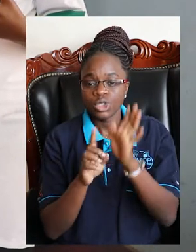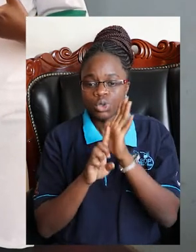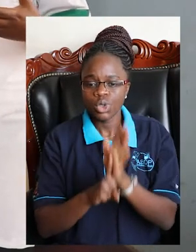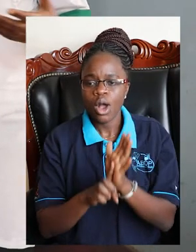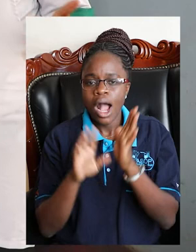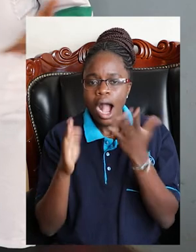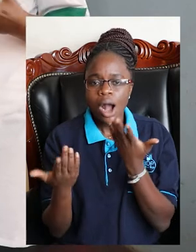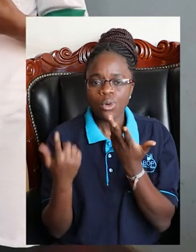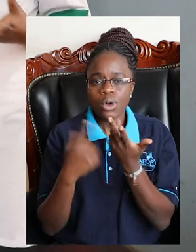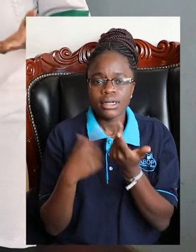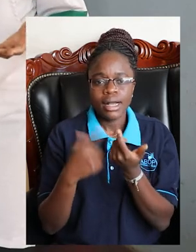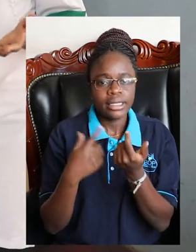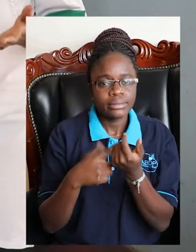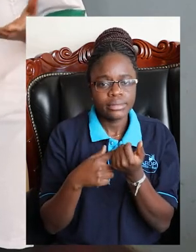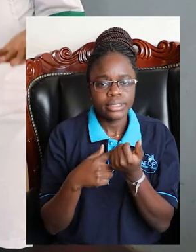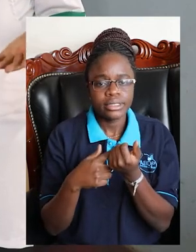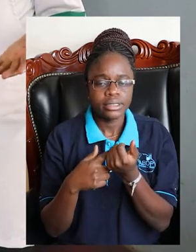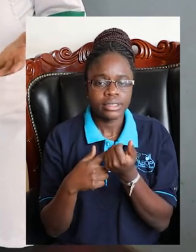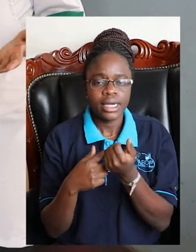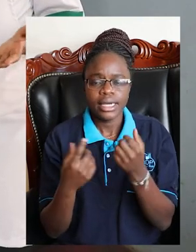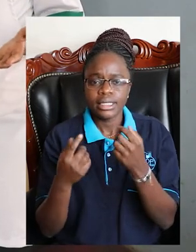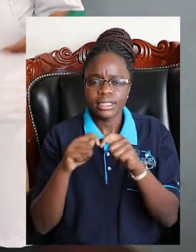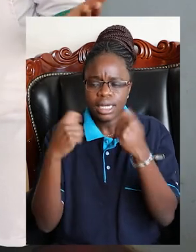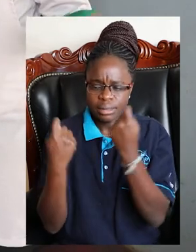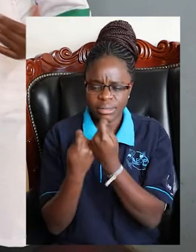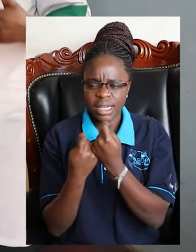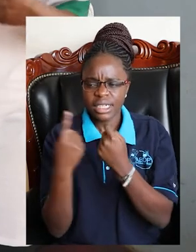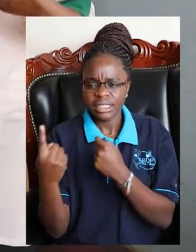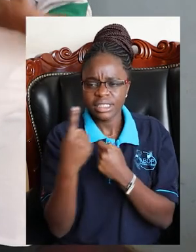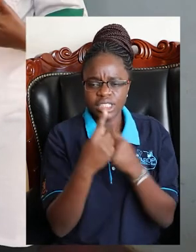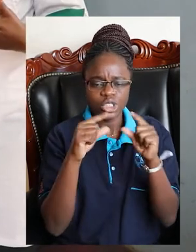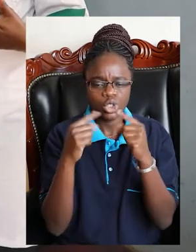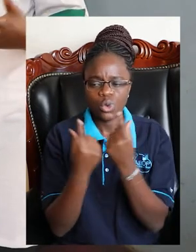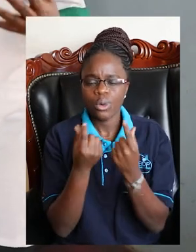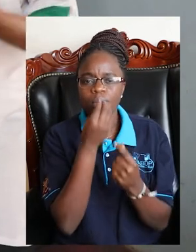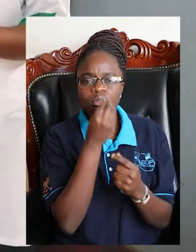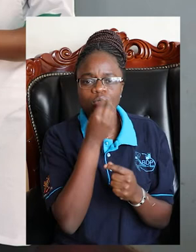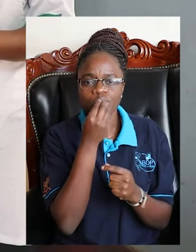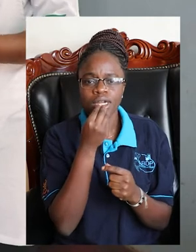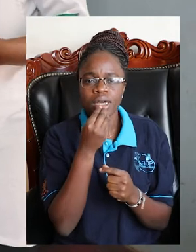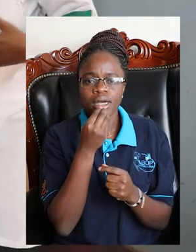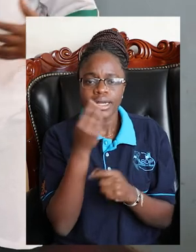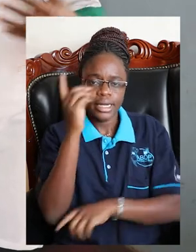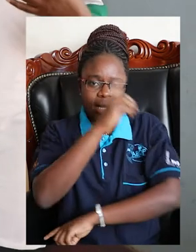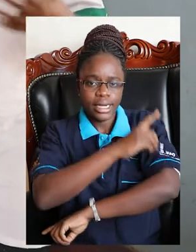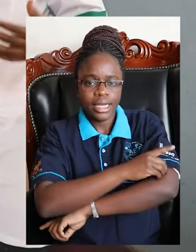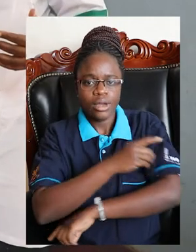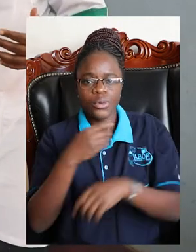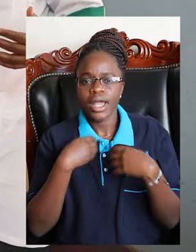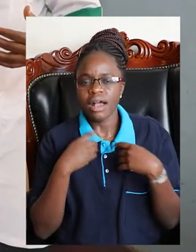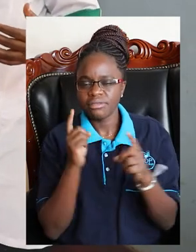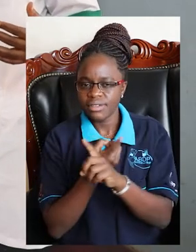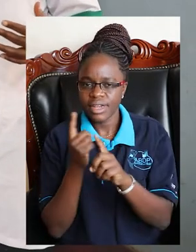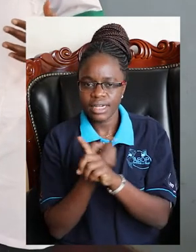know the variety that you are eating. And then from the each food group also there is variety. And there's also variety